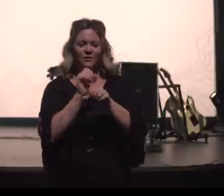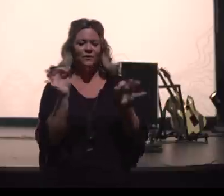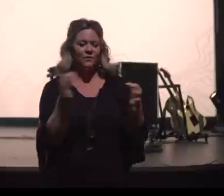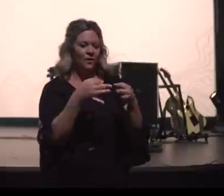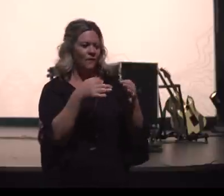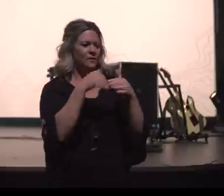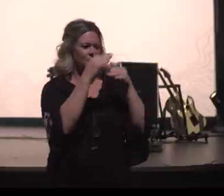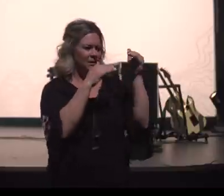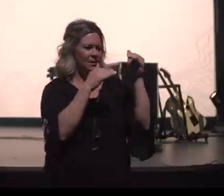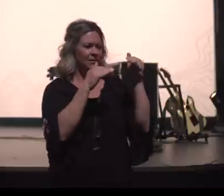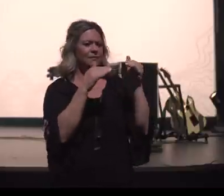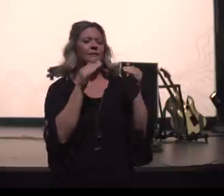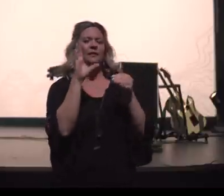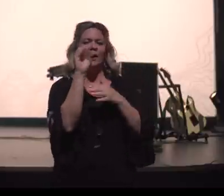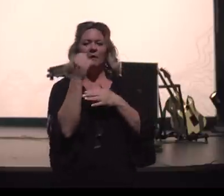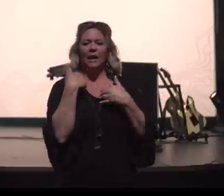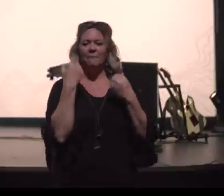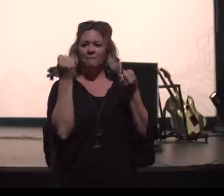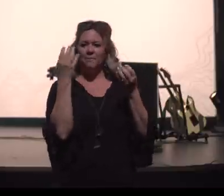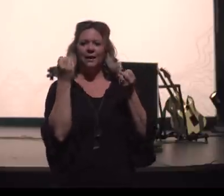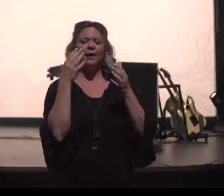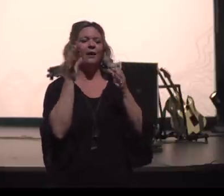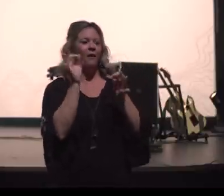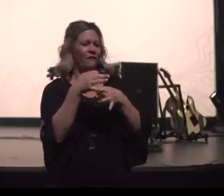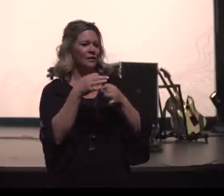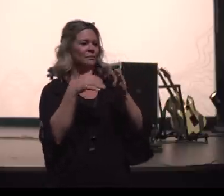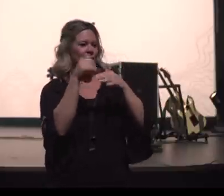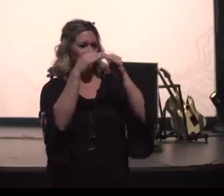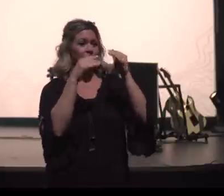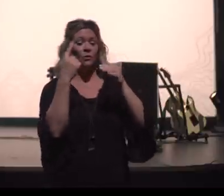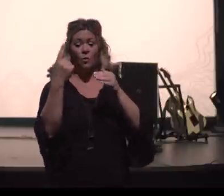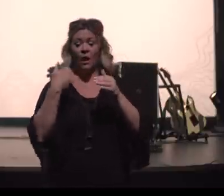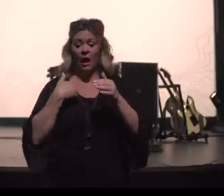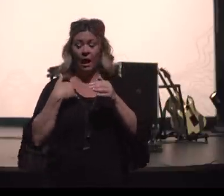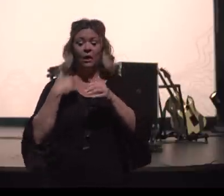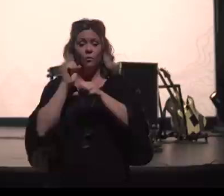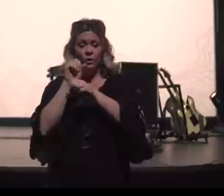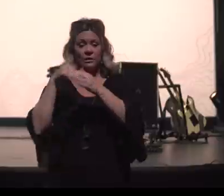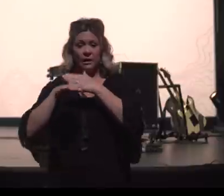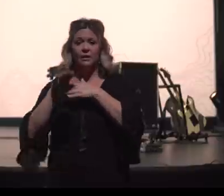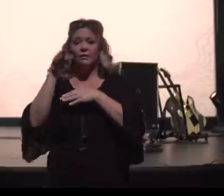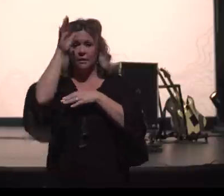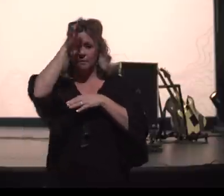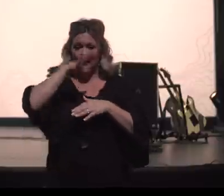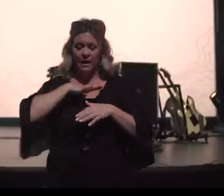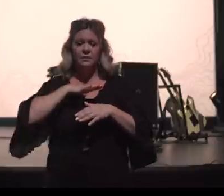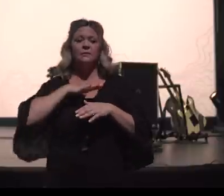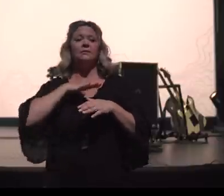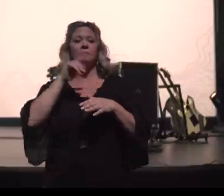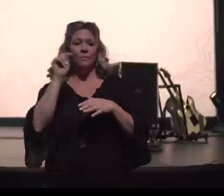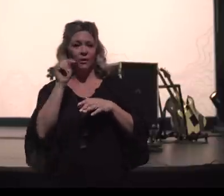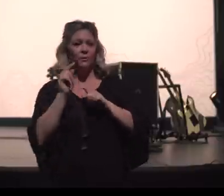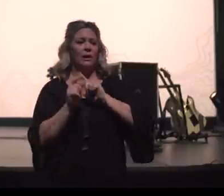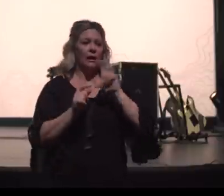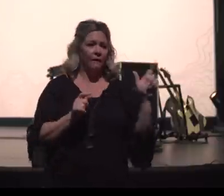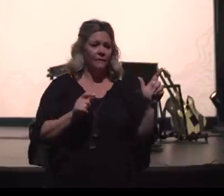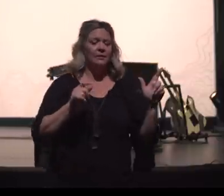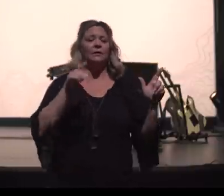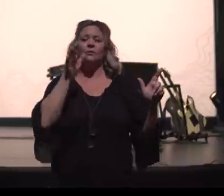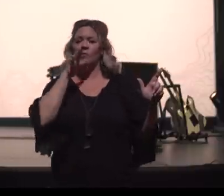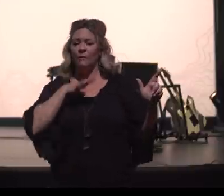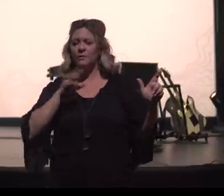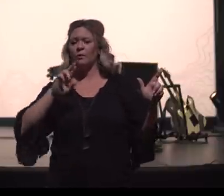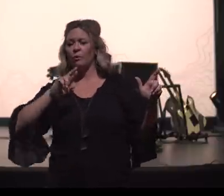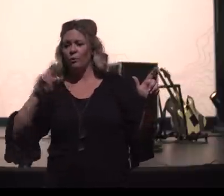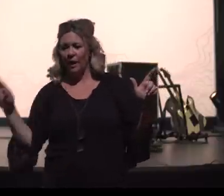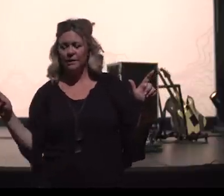office building, but our company had multiple office buildings, and the office building I worked in, the men's bathroom was to the left, the women's was to the right. Somehow,